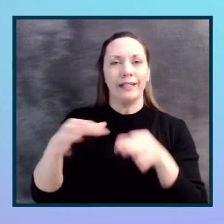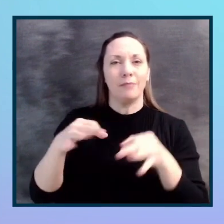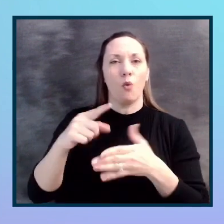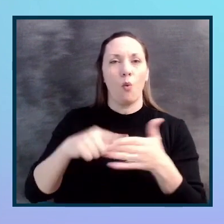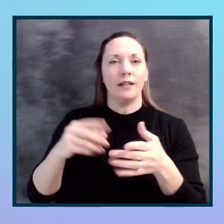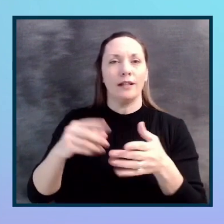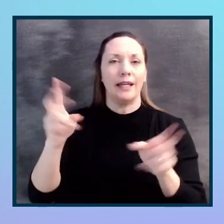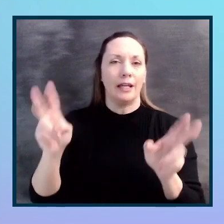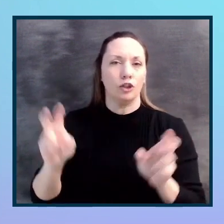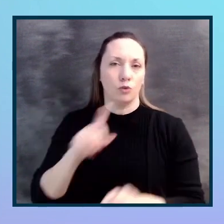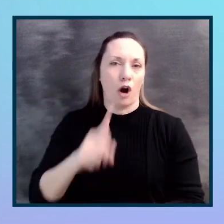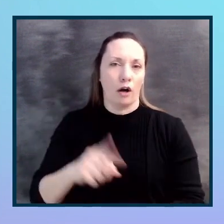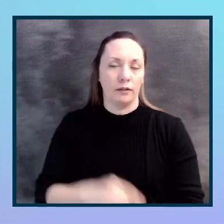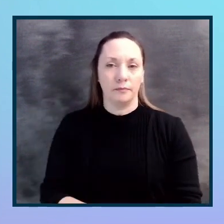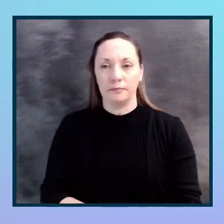Got it.